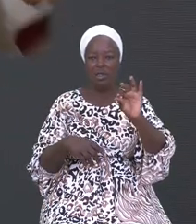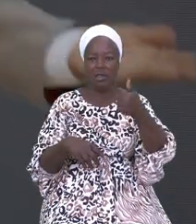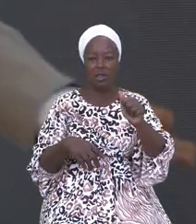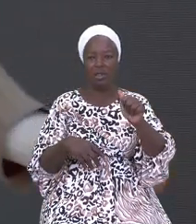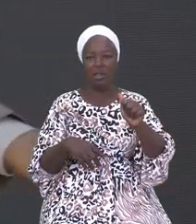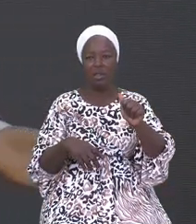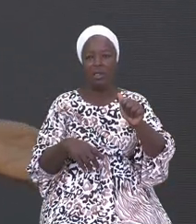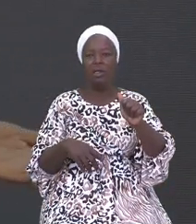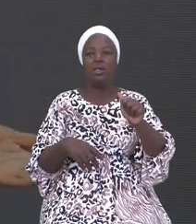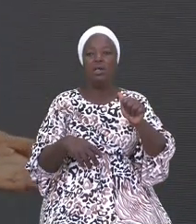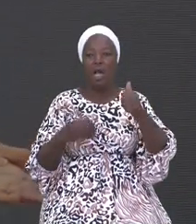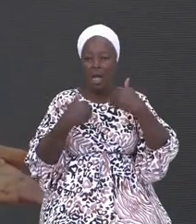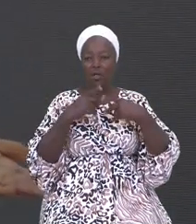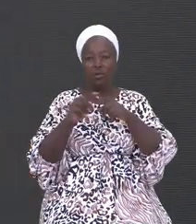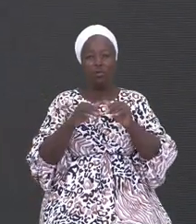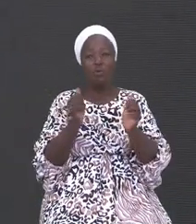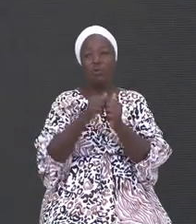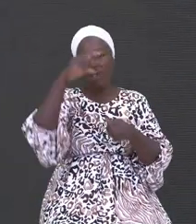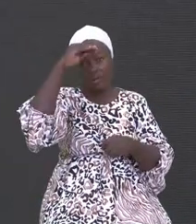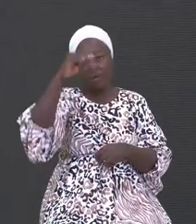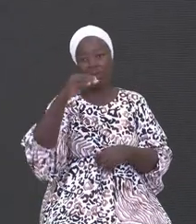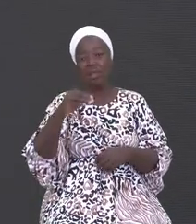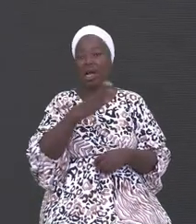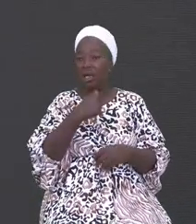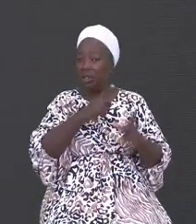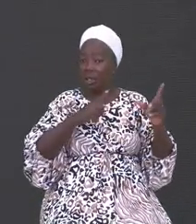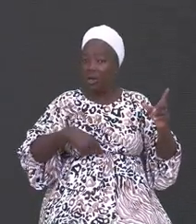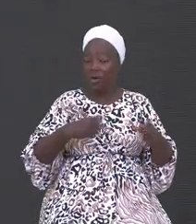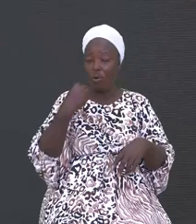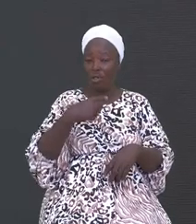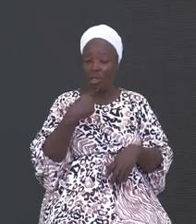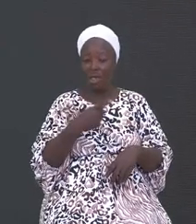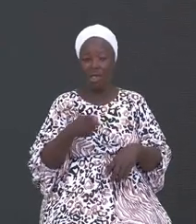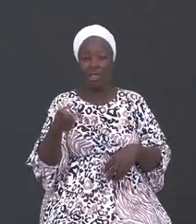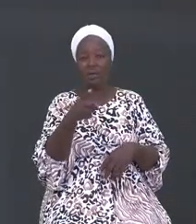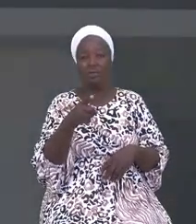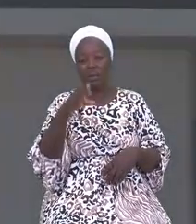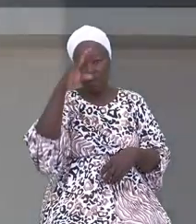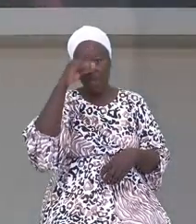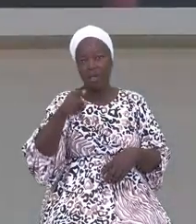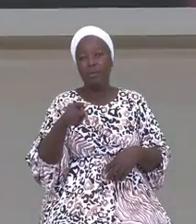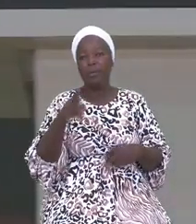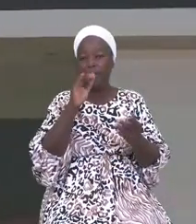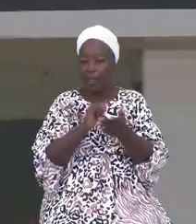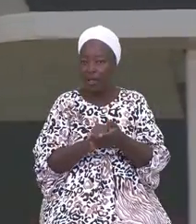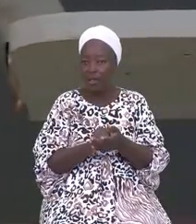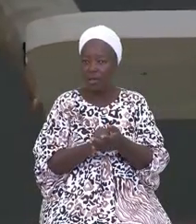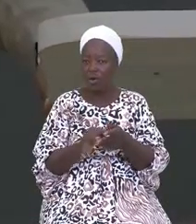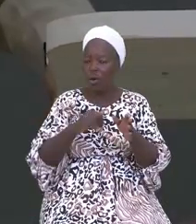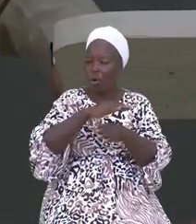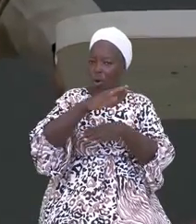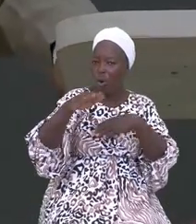ten relates to man. And the Lord was telling him that all